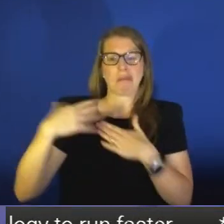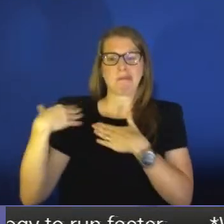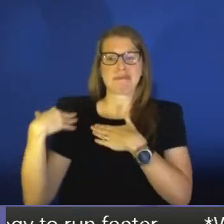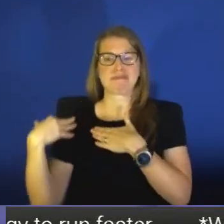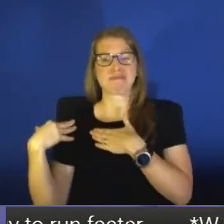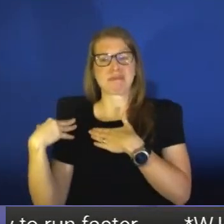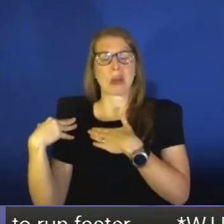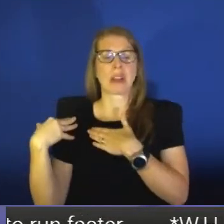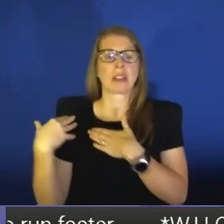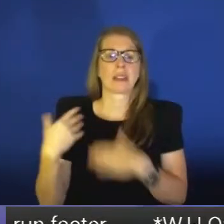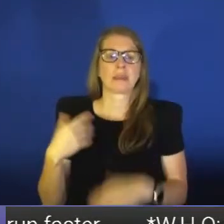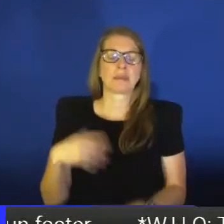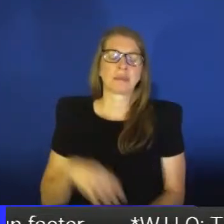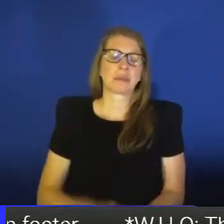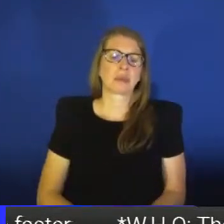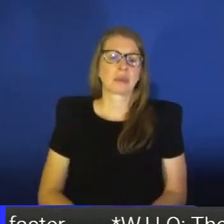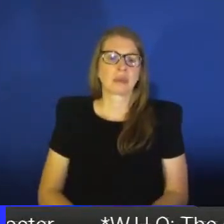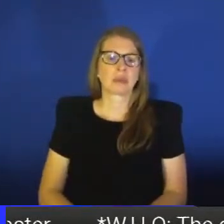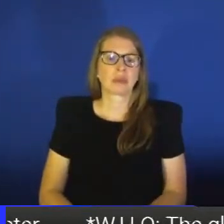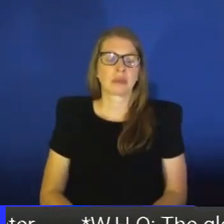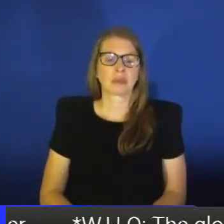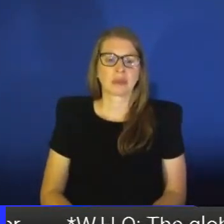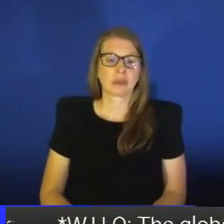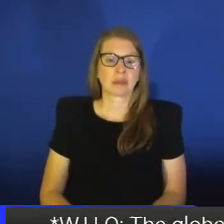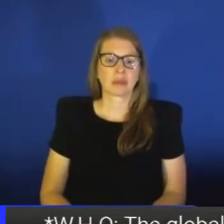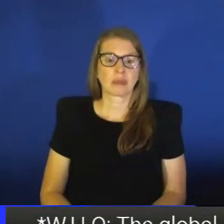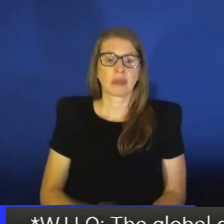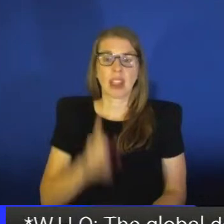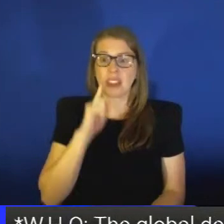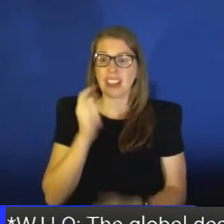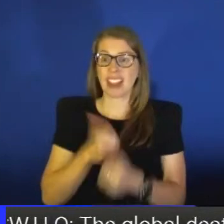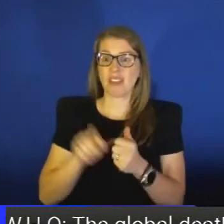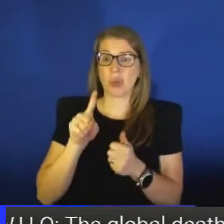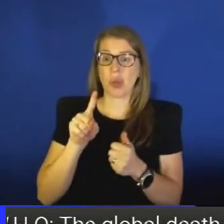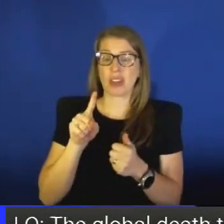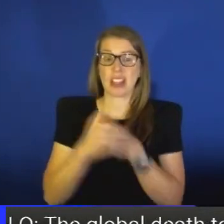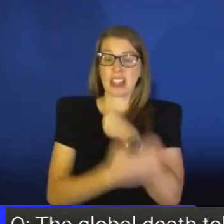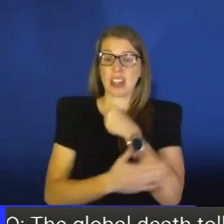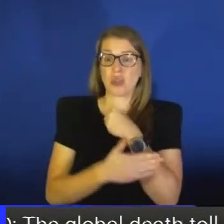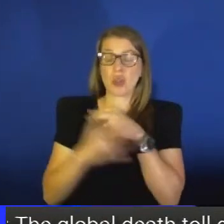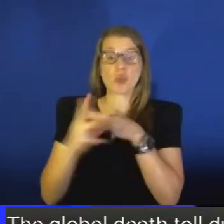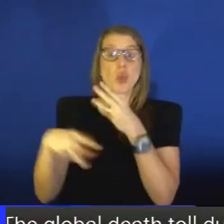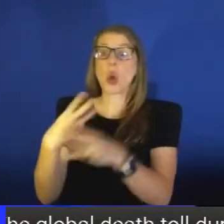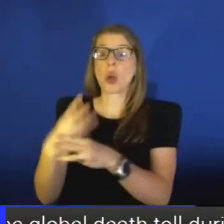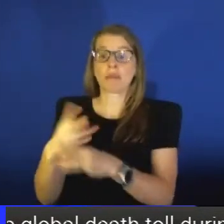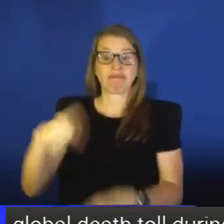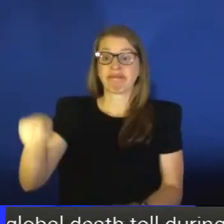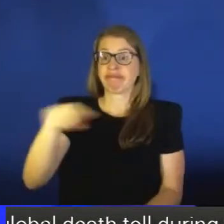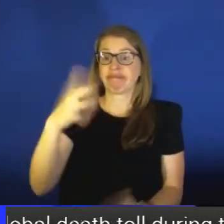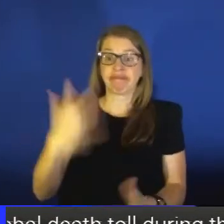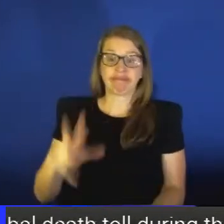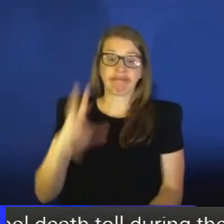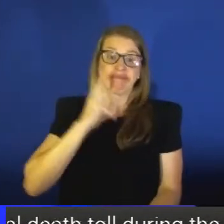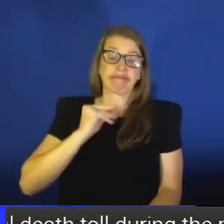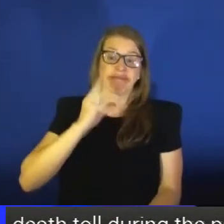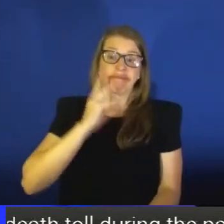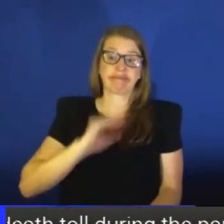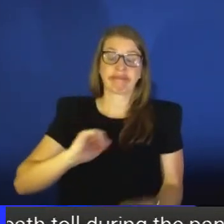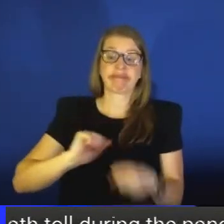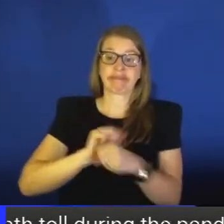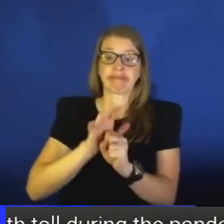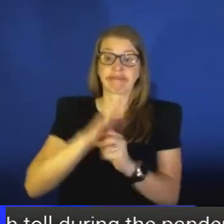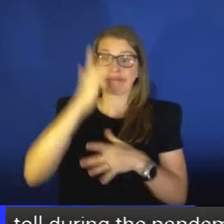talked about this. I think that everyone in the country, everyone in the world, actually, they've experienced this pandemic, and some